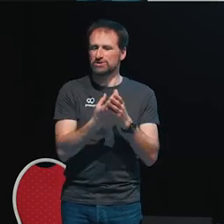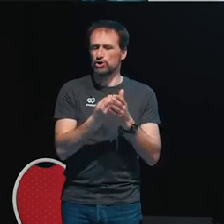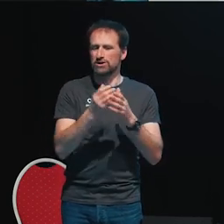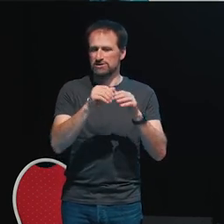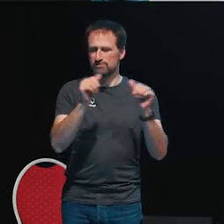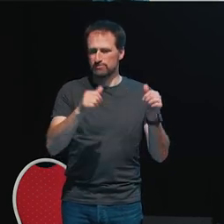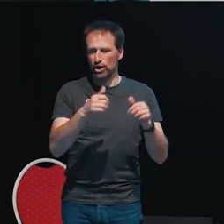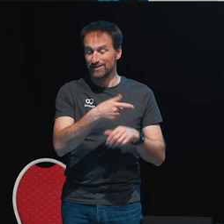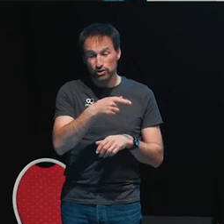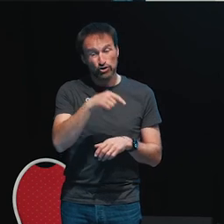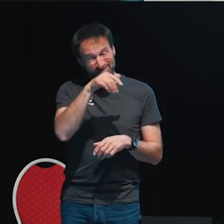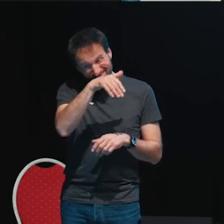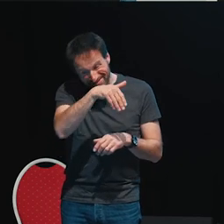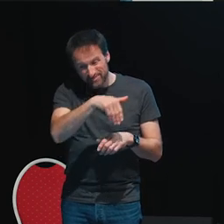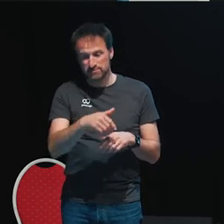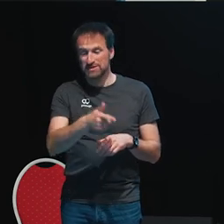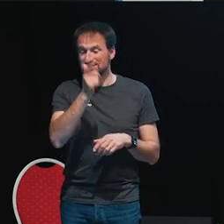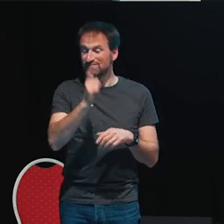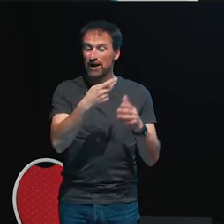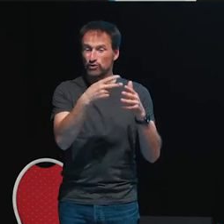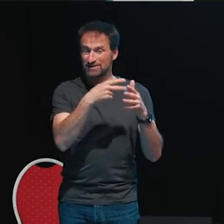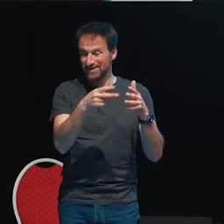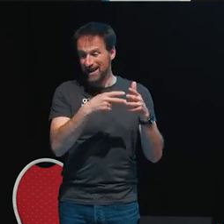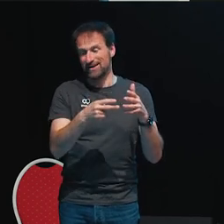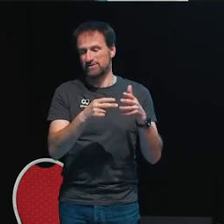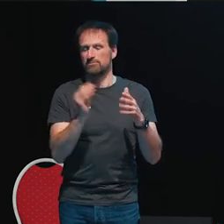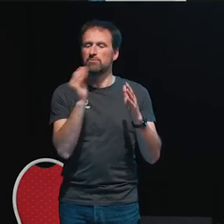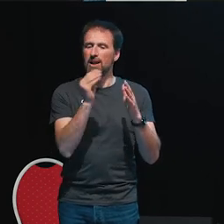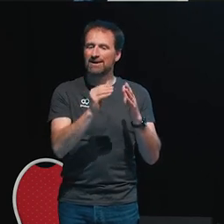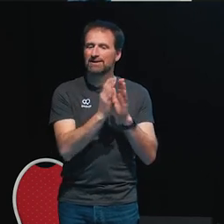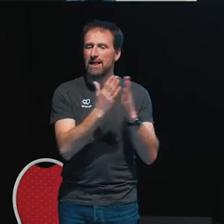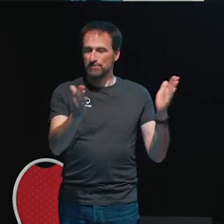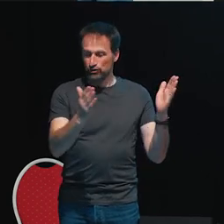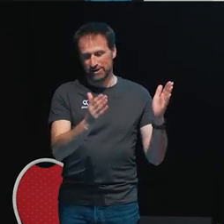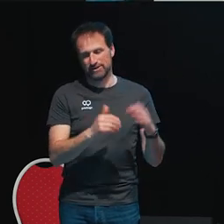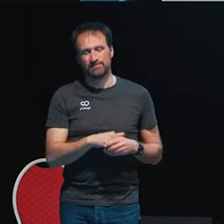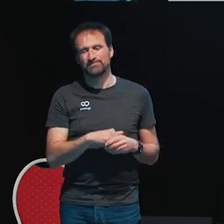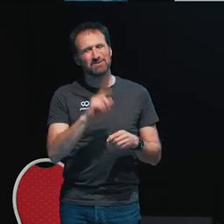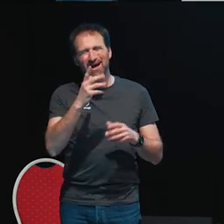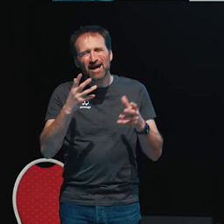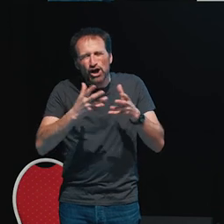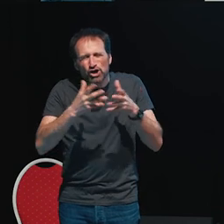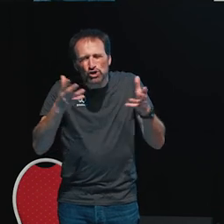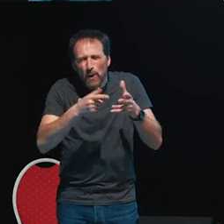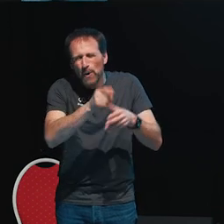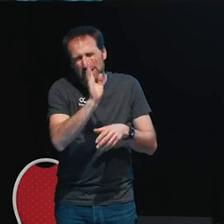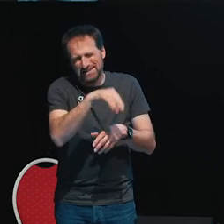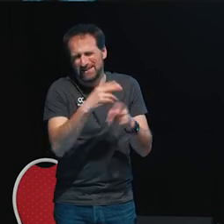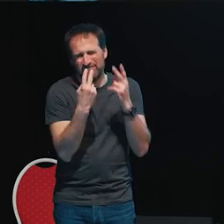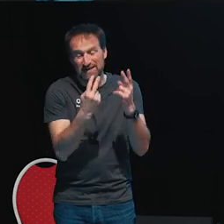200-line plugin library. It's now increased in size a little bit, but it represents the backbone of the entire